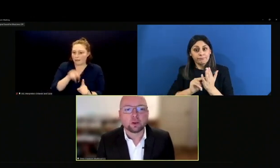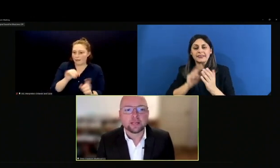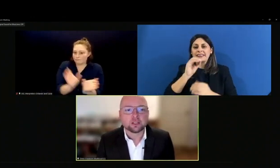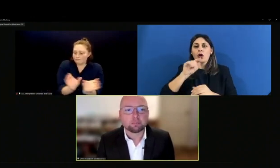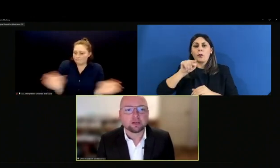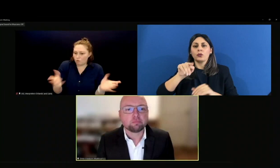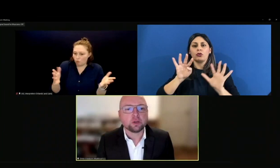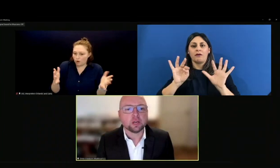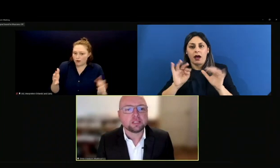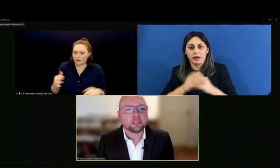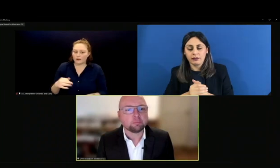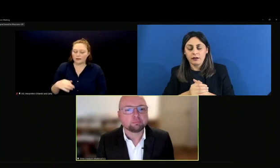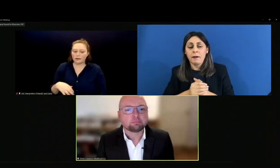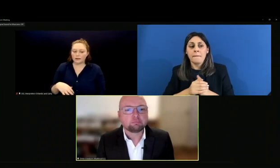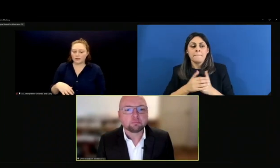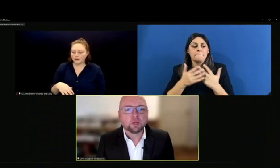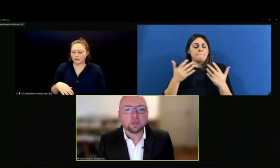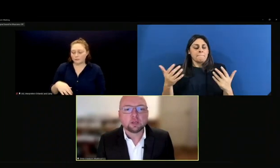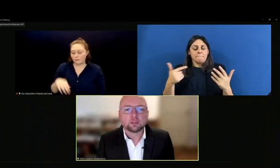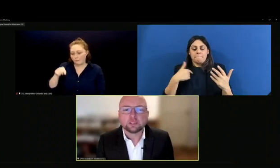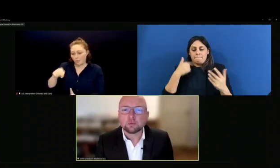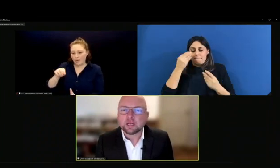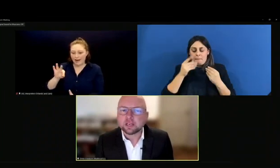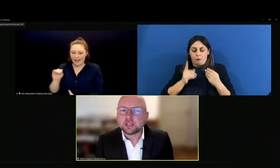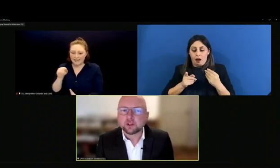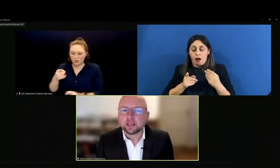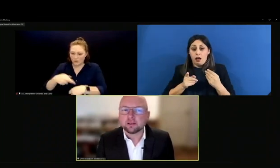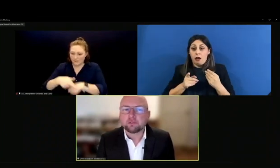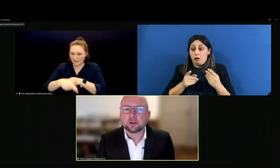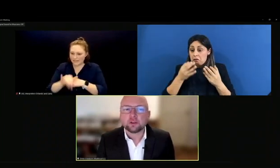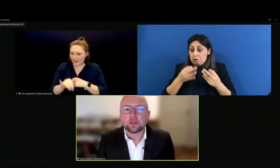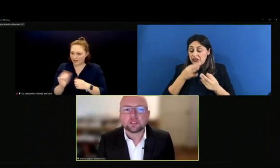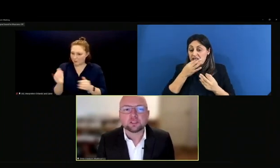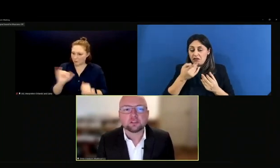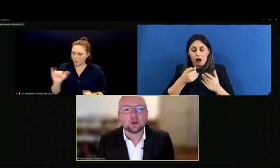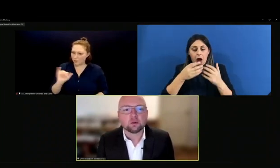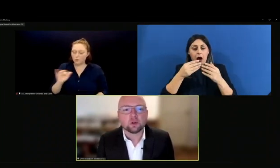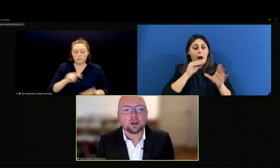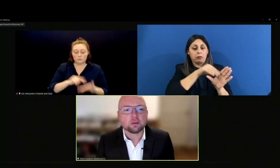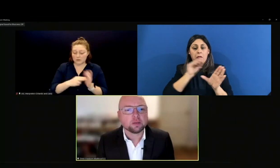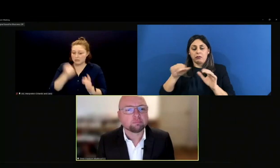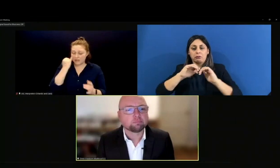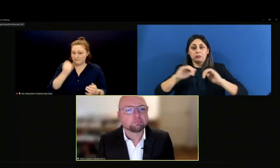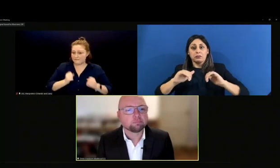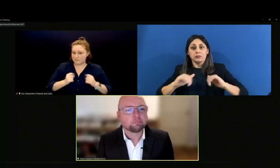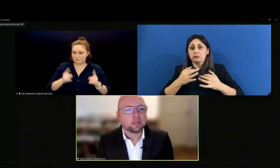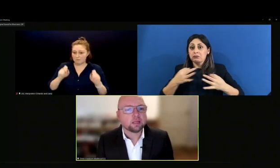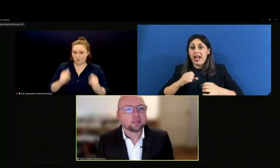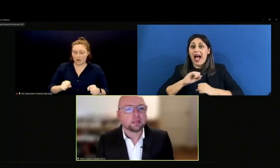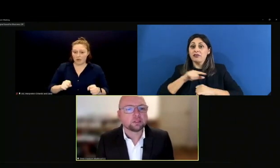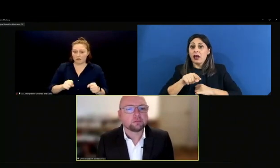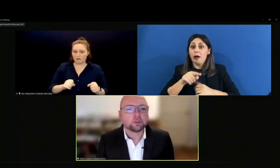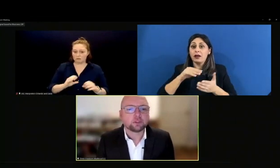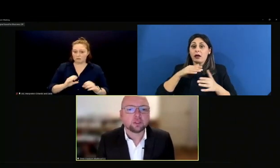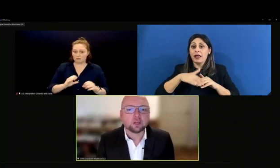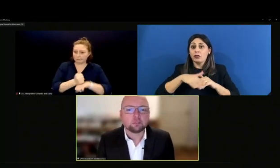report a coherence kappa of 0.90. So is there really an issue then if you can do this reliably?